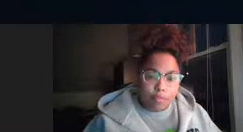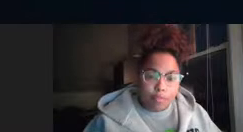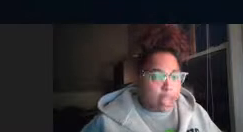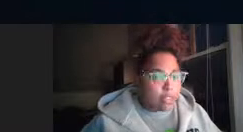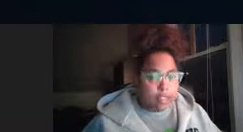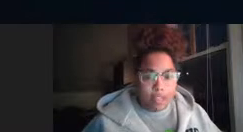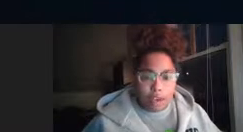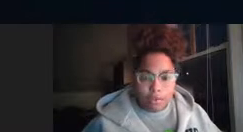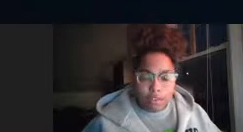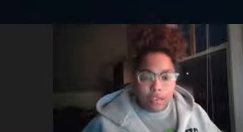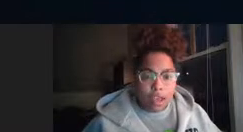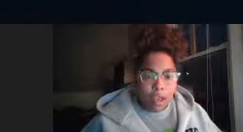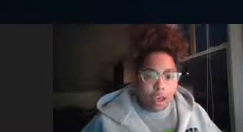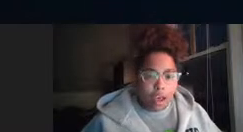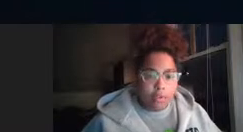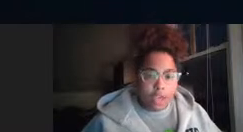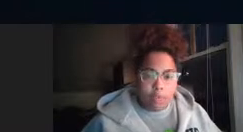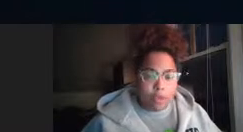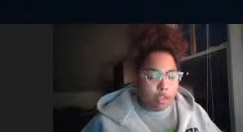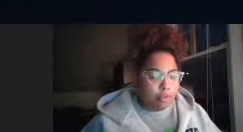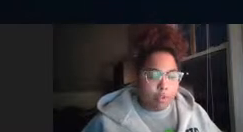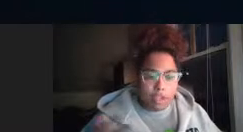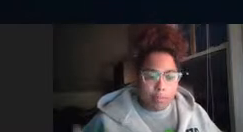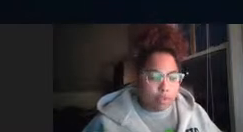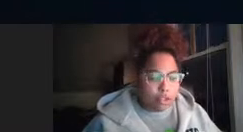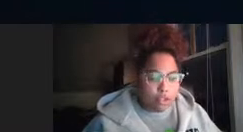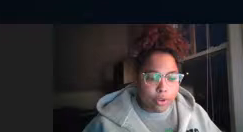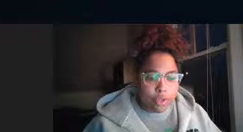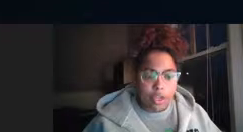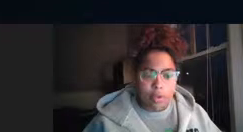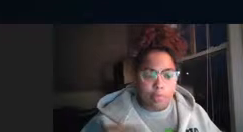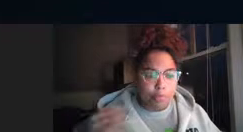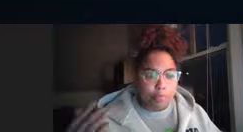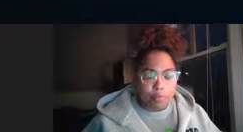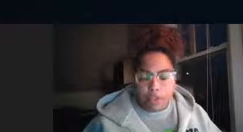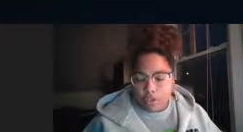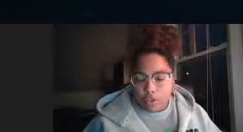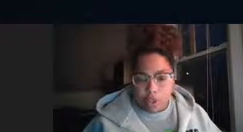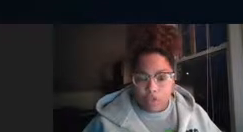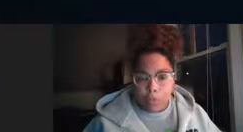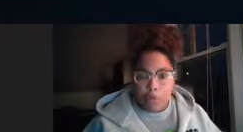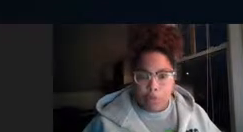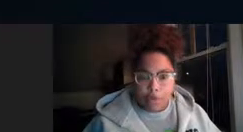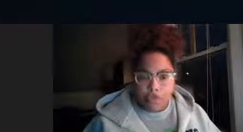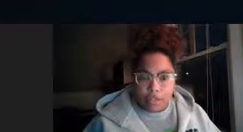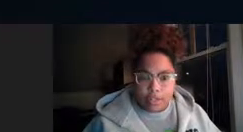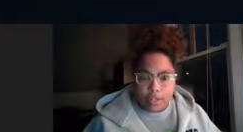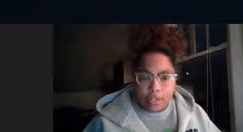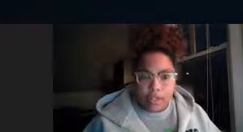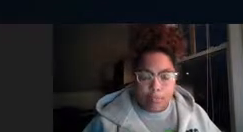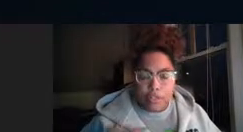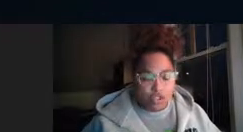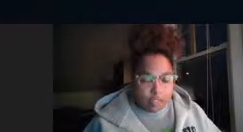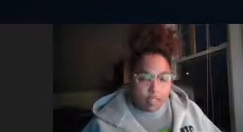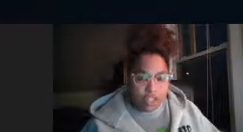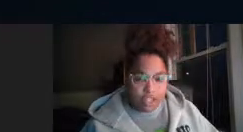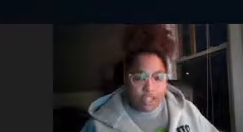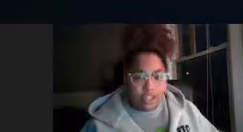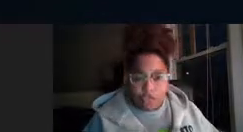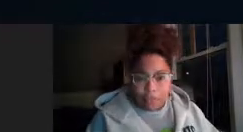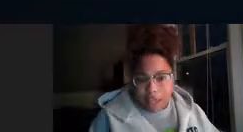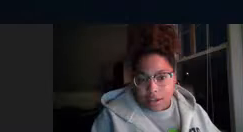those lights and sirens to have it be, again, much more discreet and make folks more comfortable and prevent any